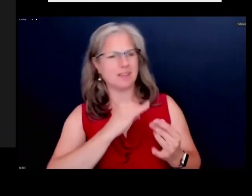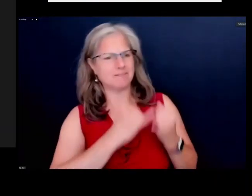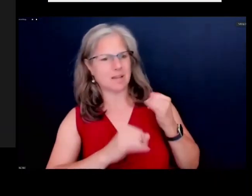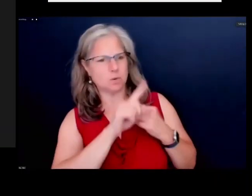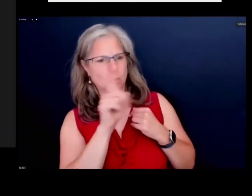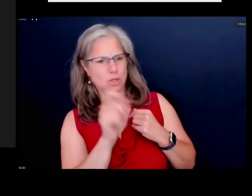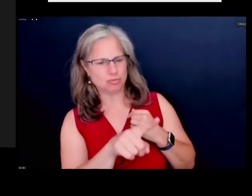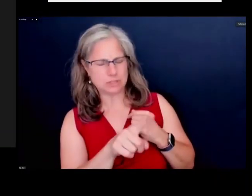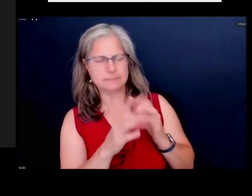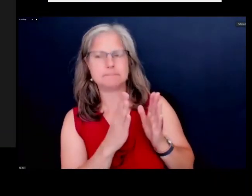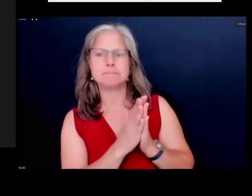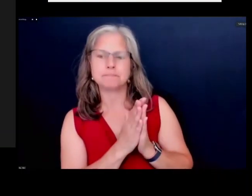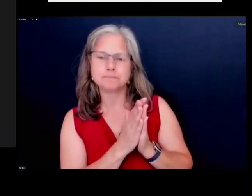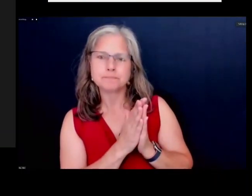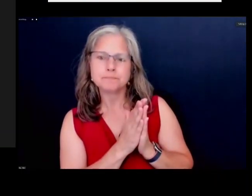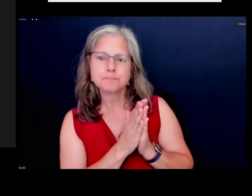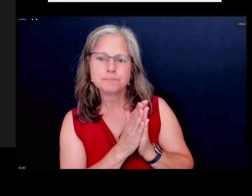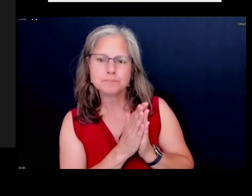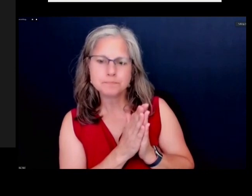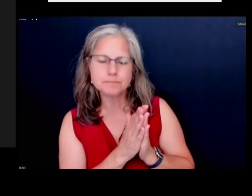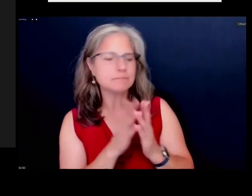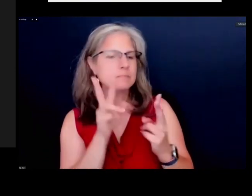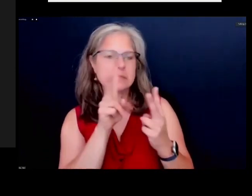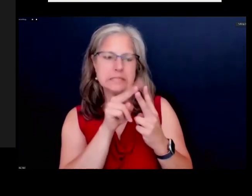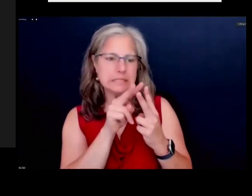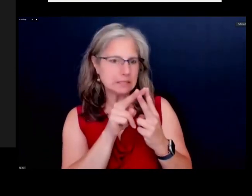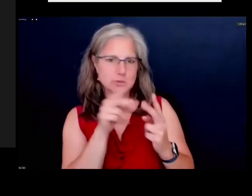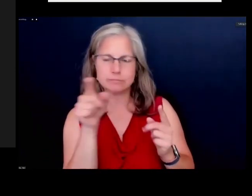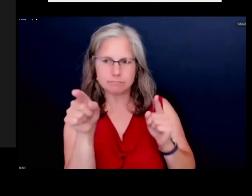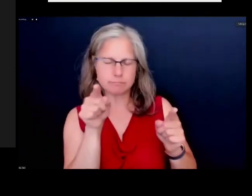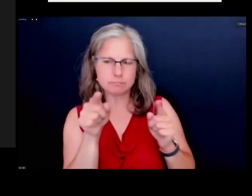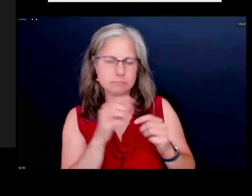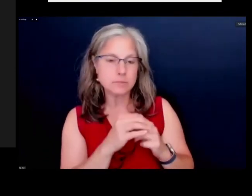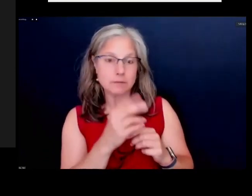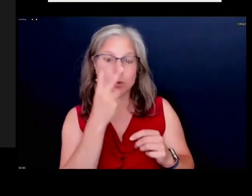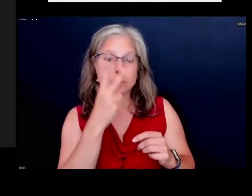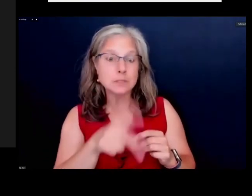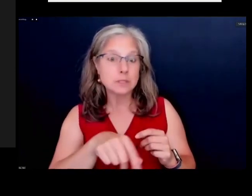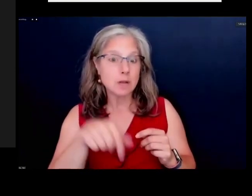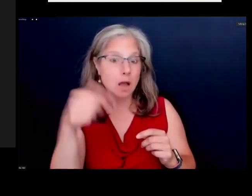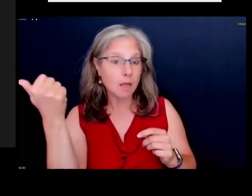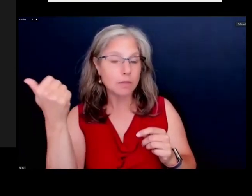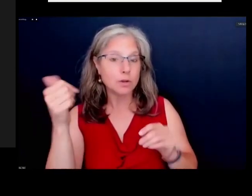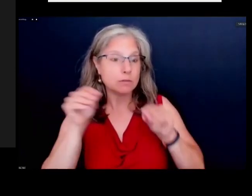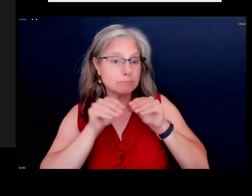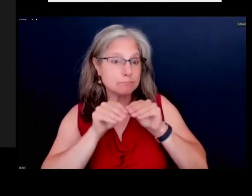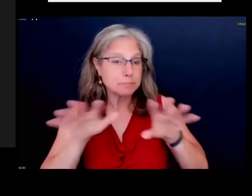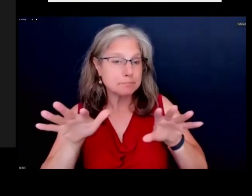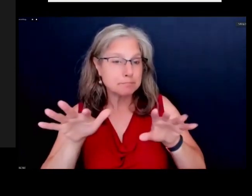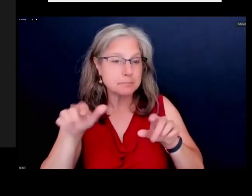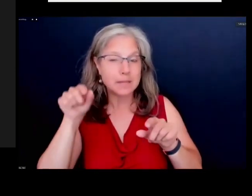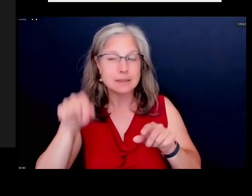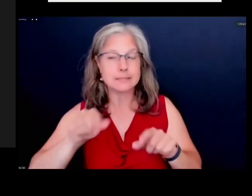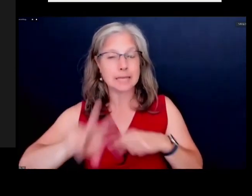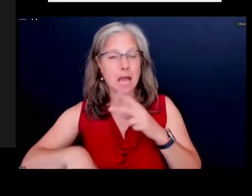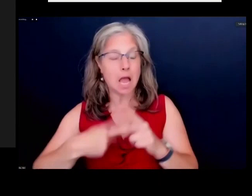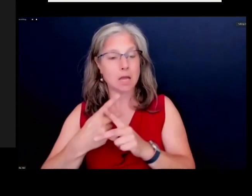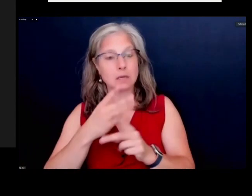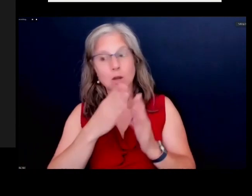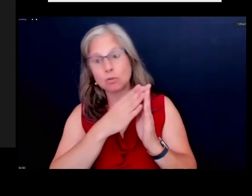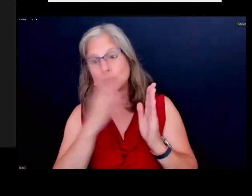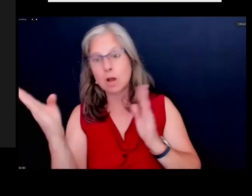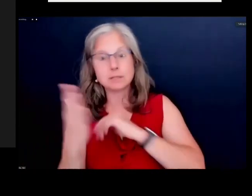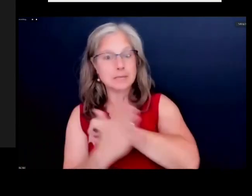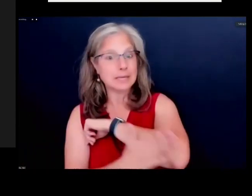This final question that I have for you, or Dr. Ansorg, is have we seen any other outbreaks of this magnitude